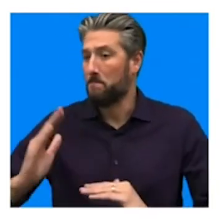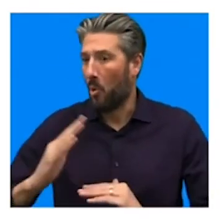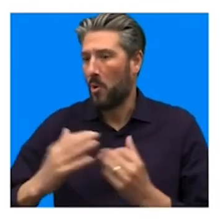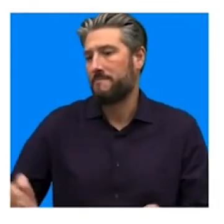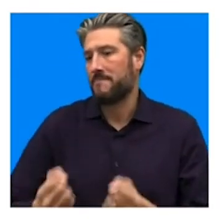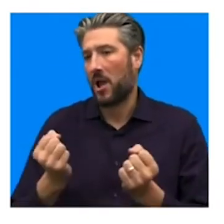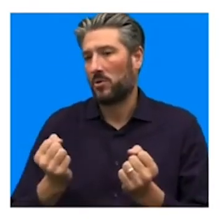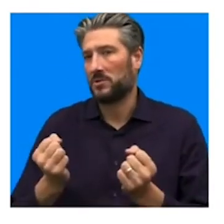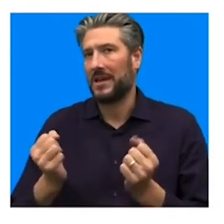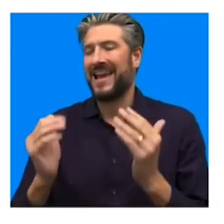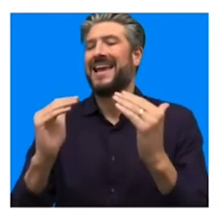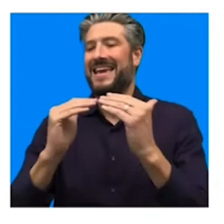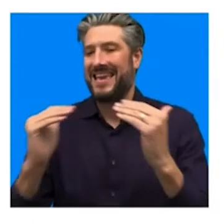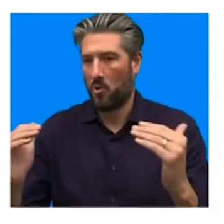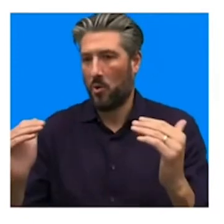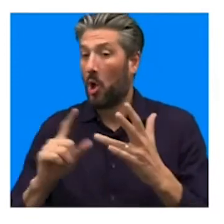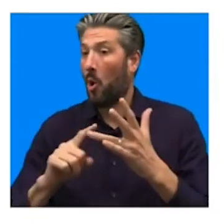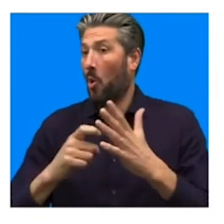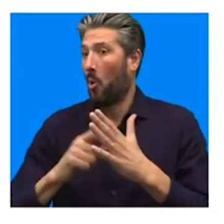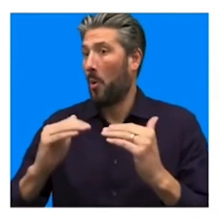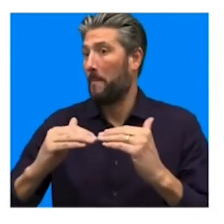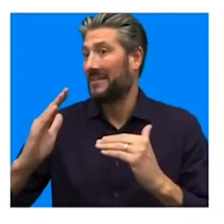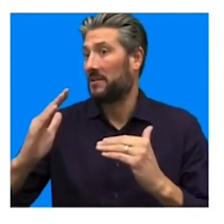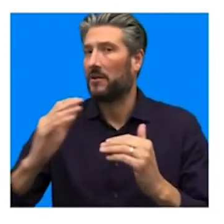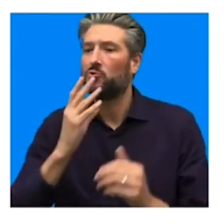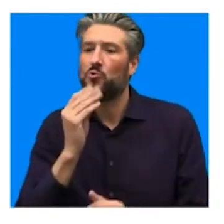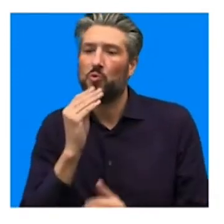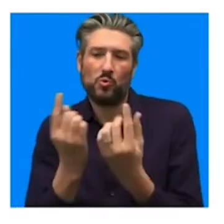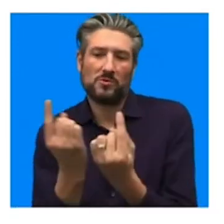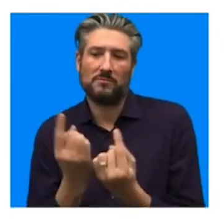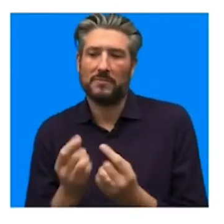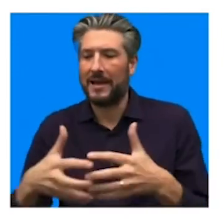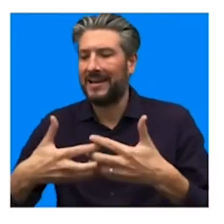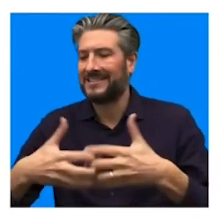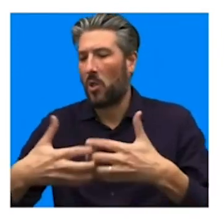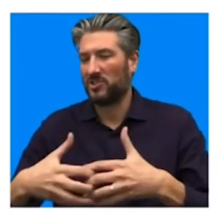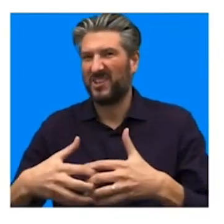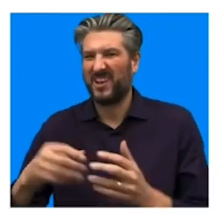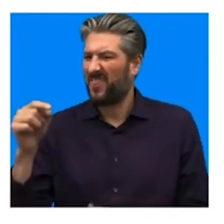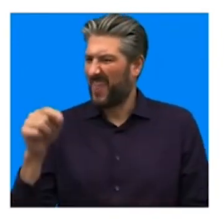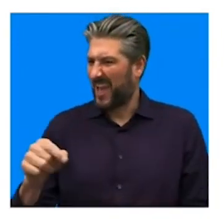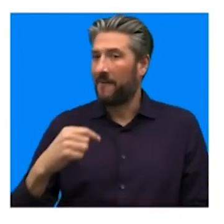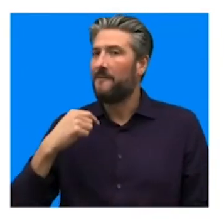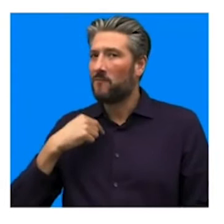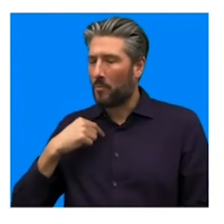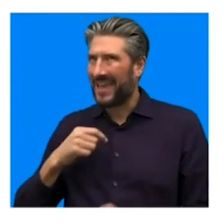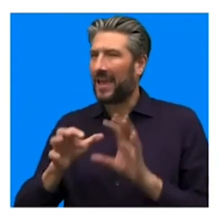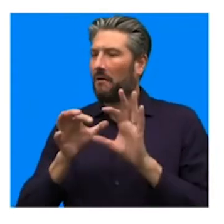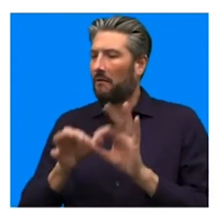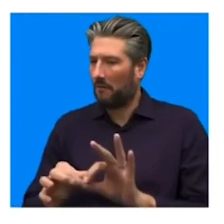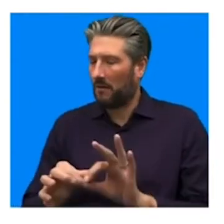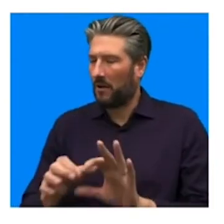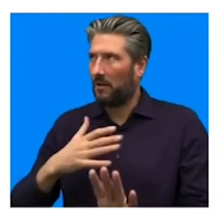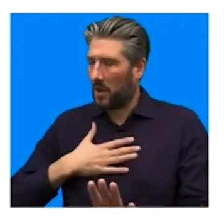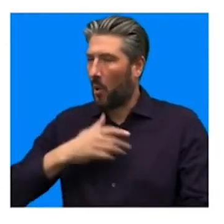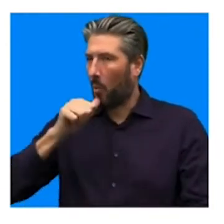opportunity to consume that piece of nerdery. That's what grounds me as we go forward.